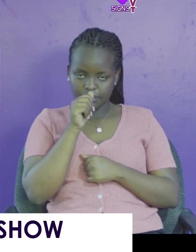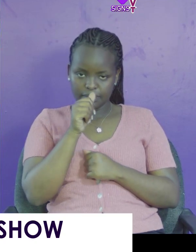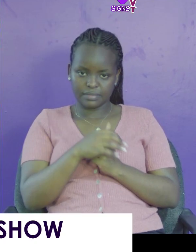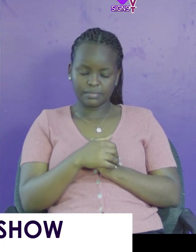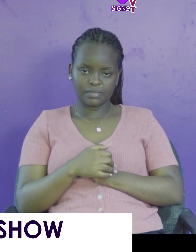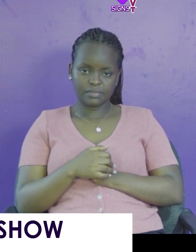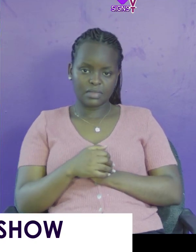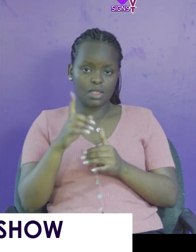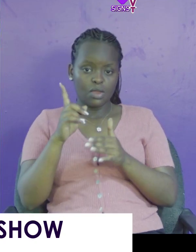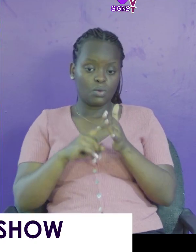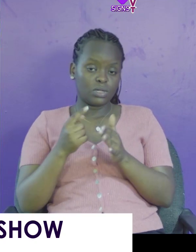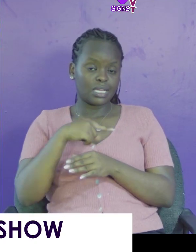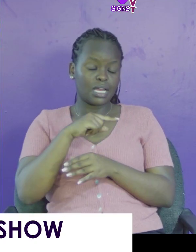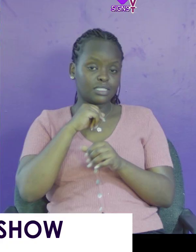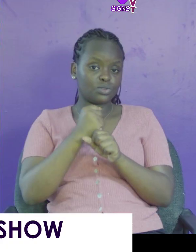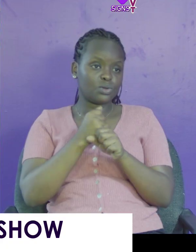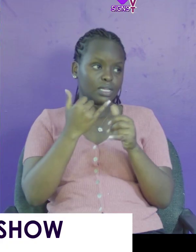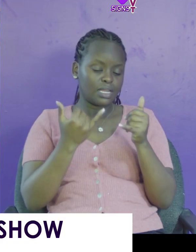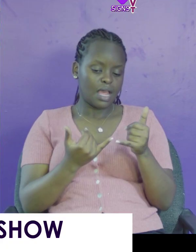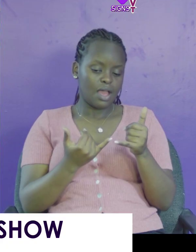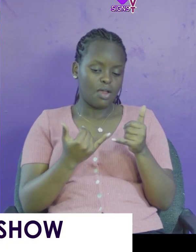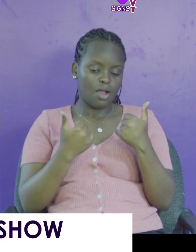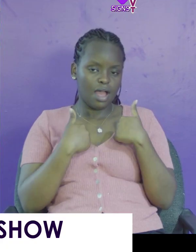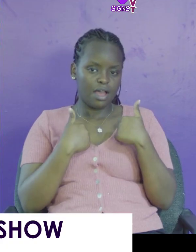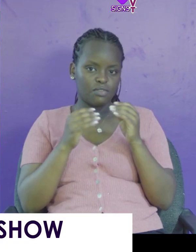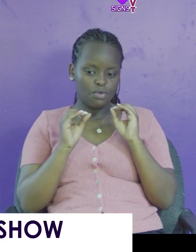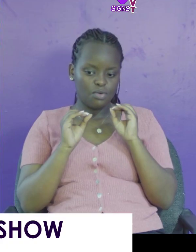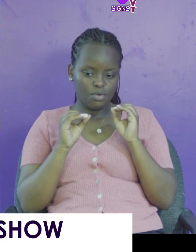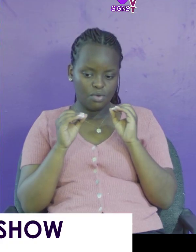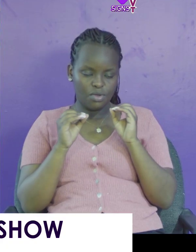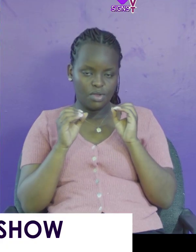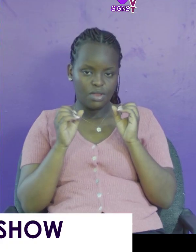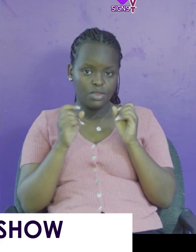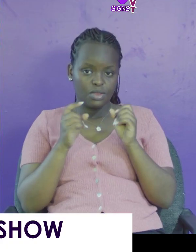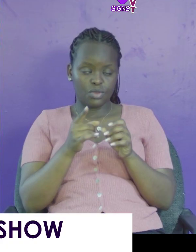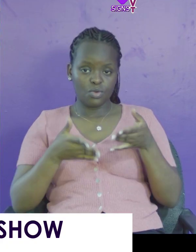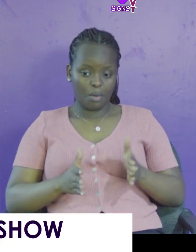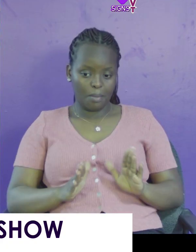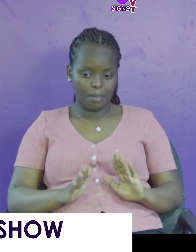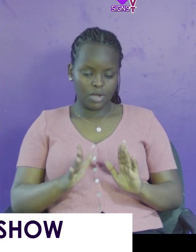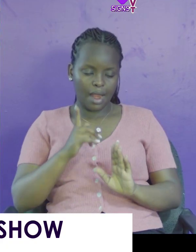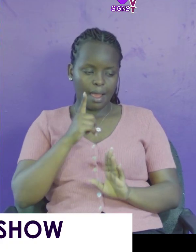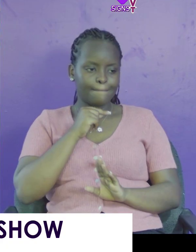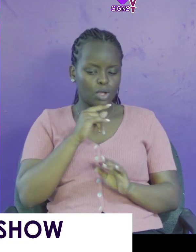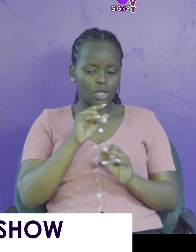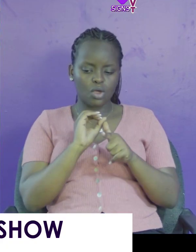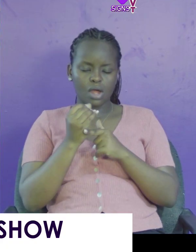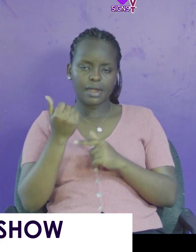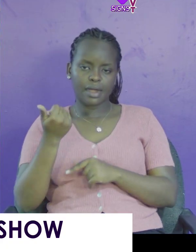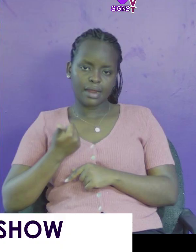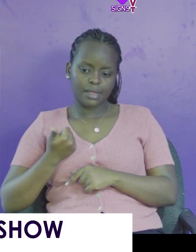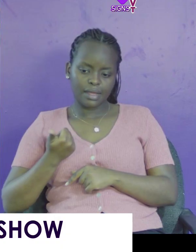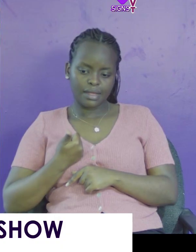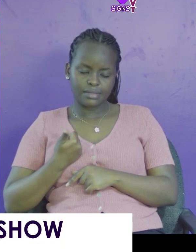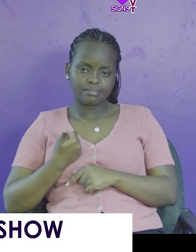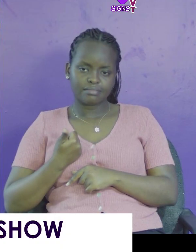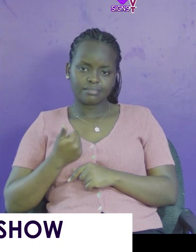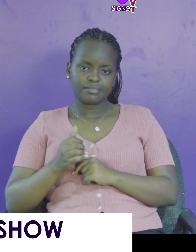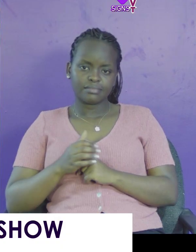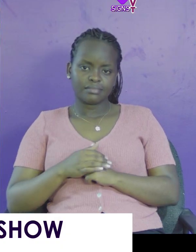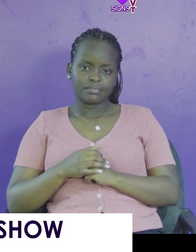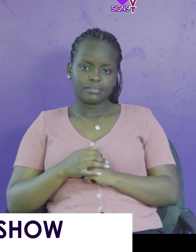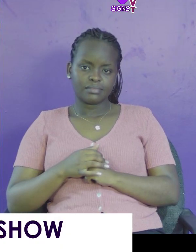What we are doing right now, there are no, apart from you were born a boy child, you have been brought up to be, you have grown